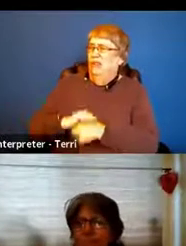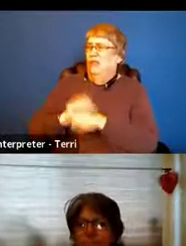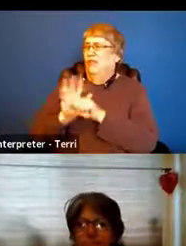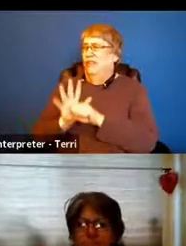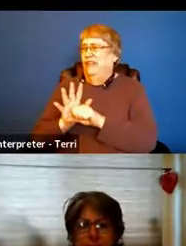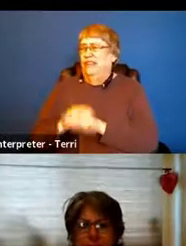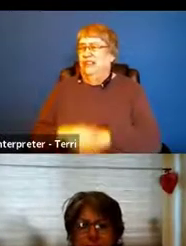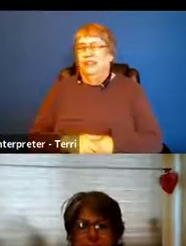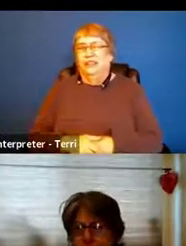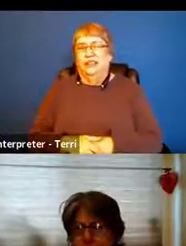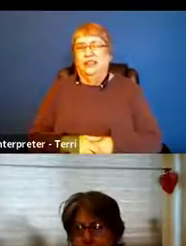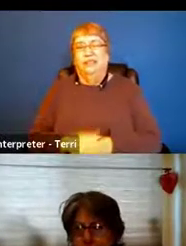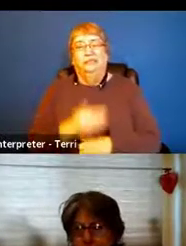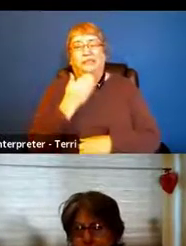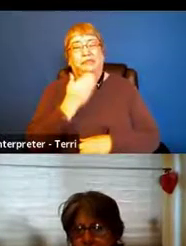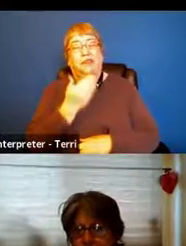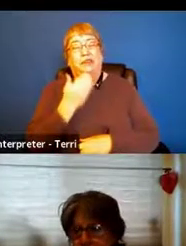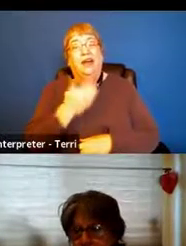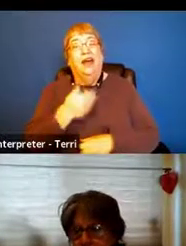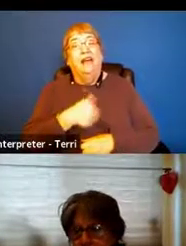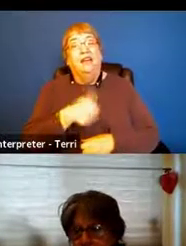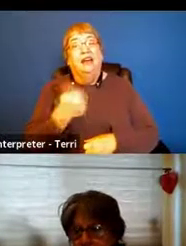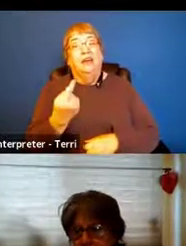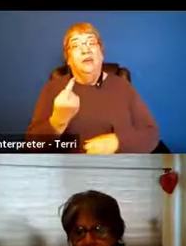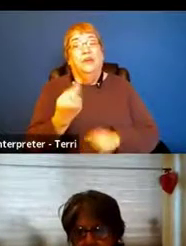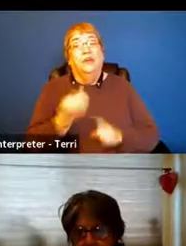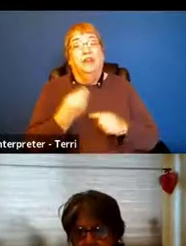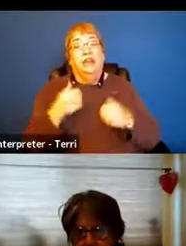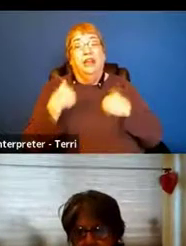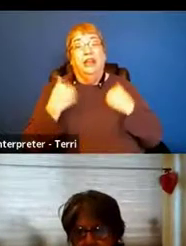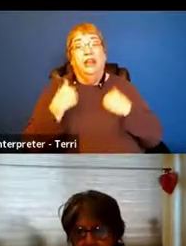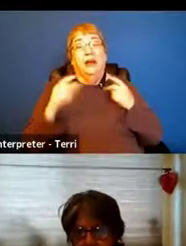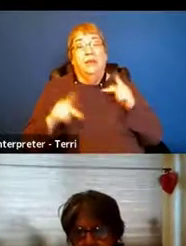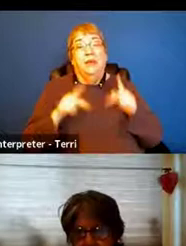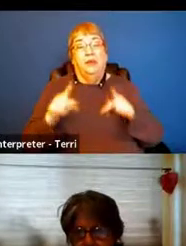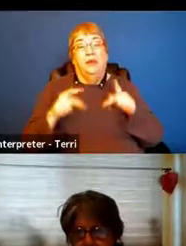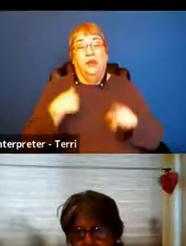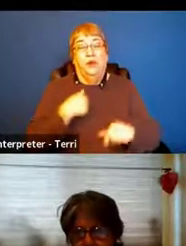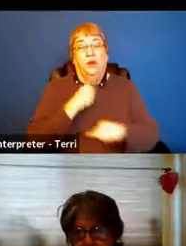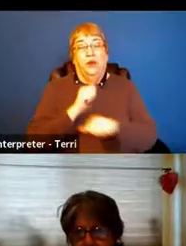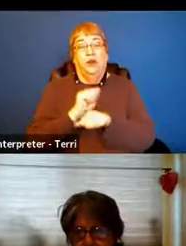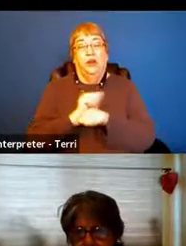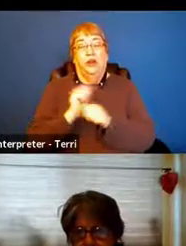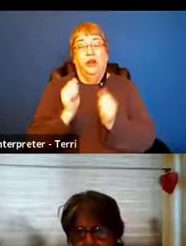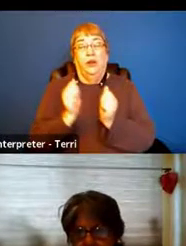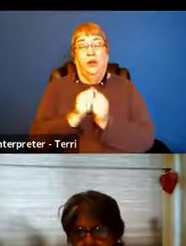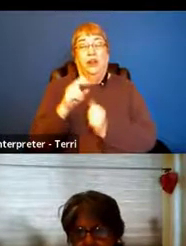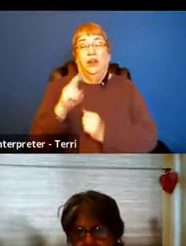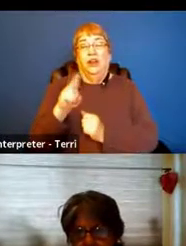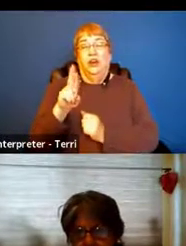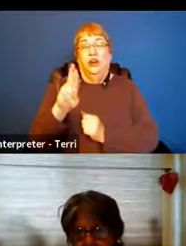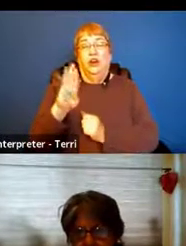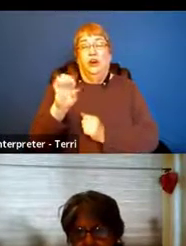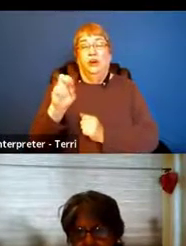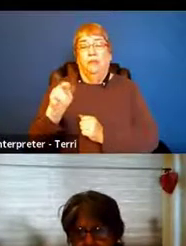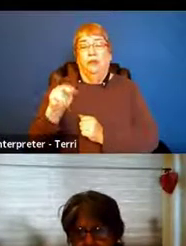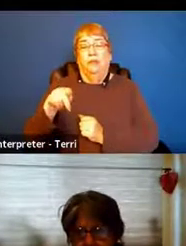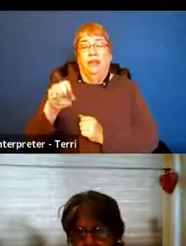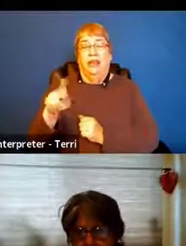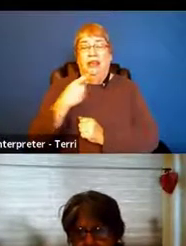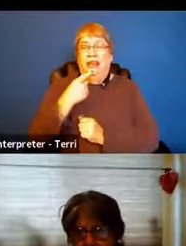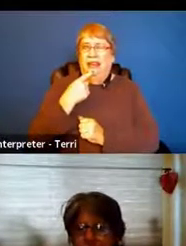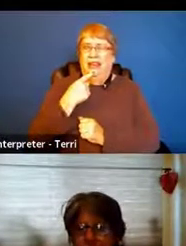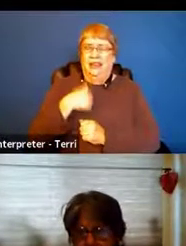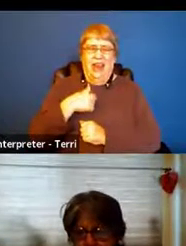Thanks, Rebecca. I have another quote here, and this is from one of our young folks that we're working with through our Urban Peak partnership. They said, I feel so shut